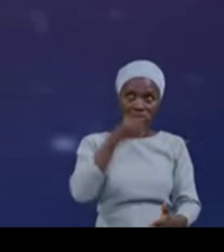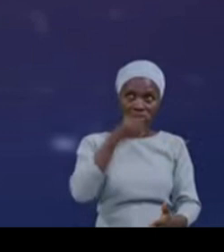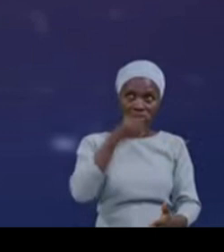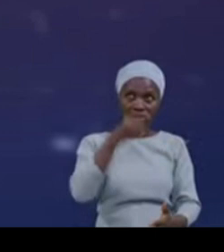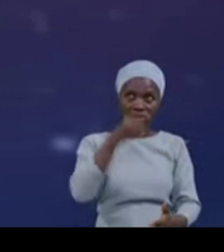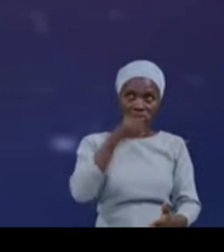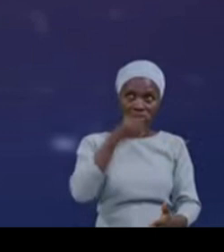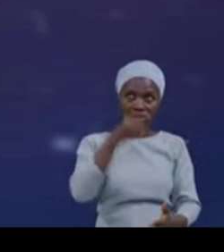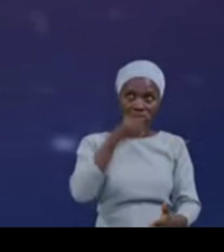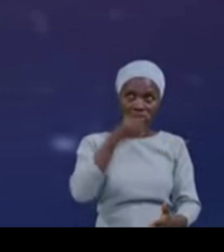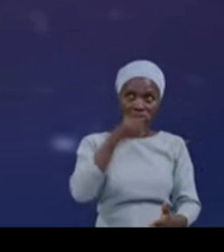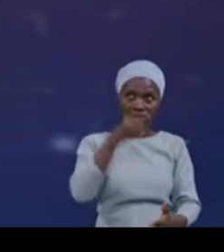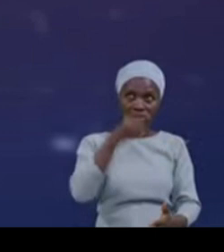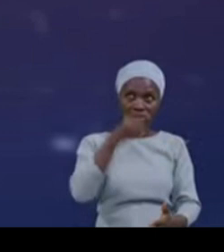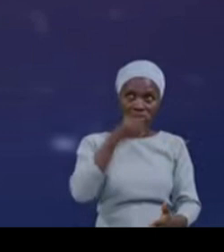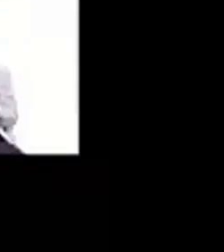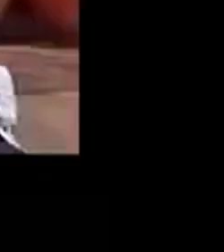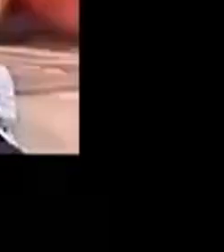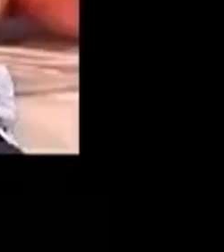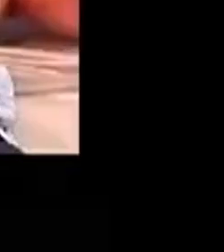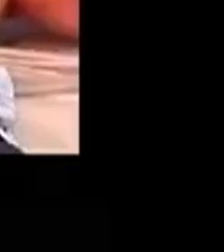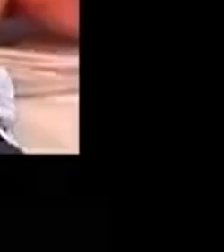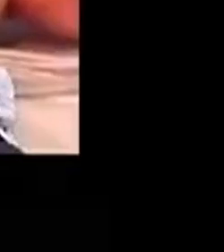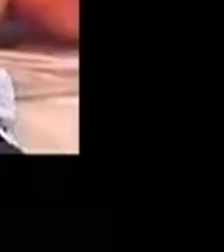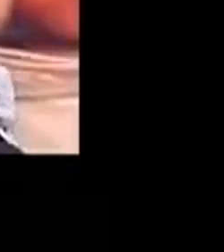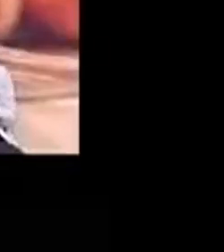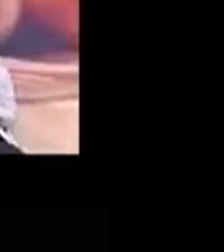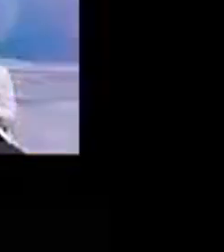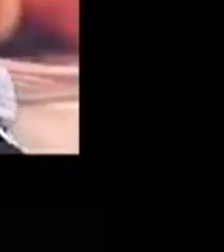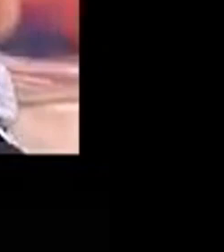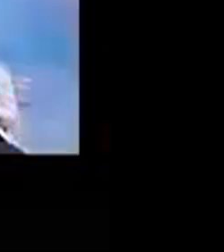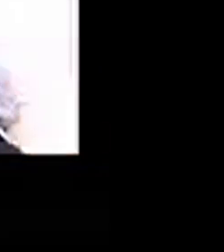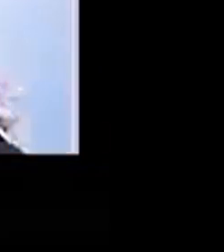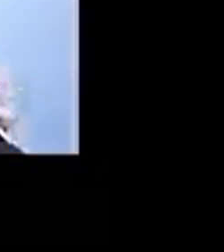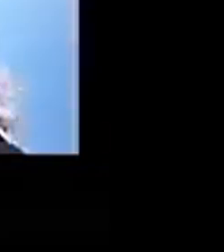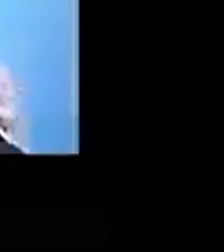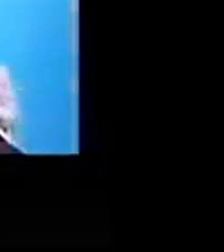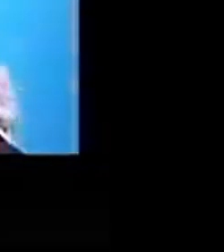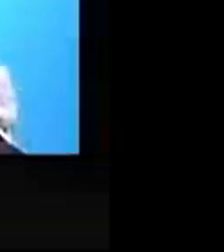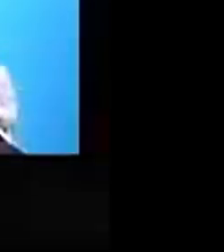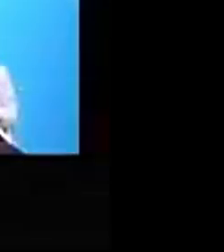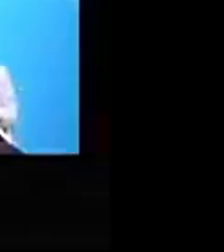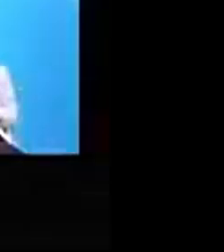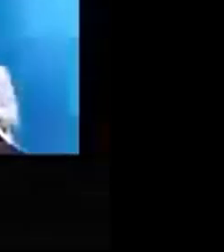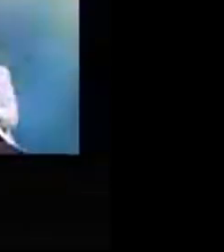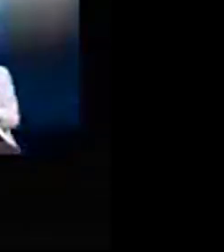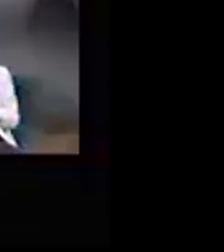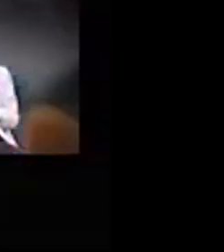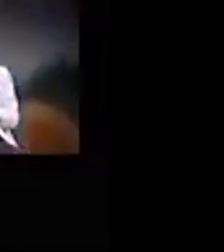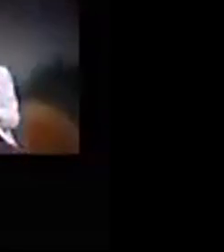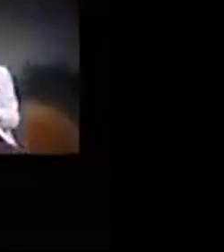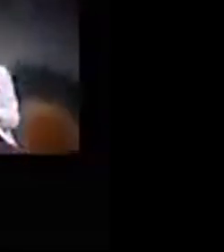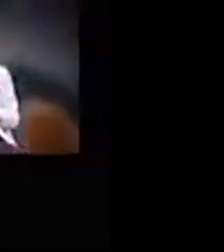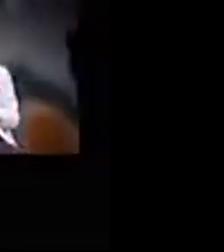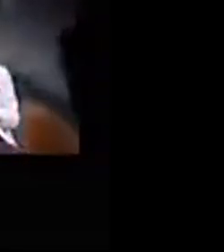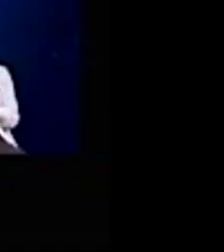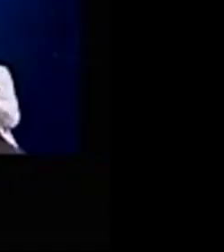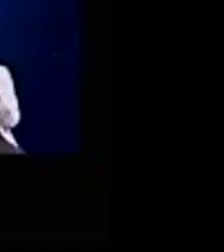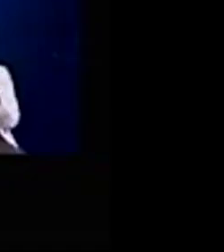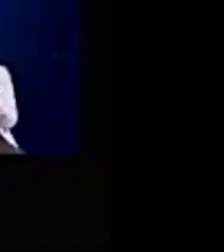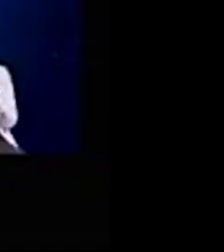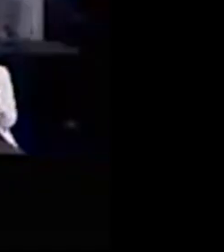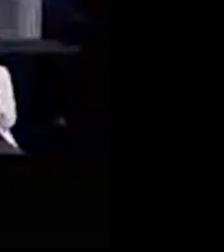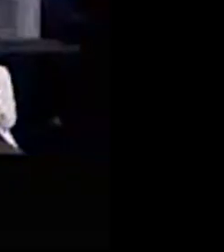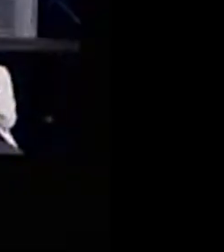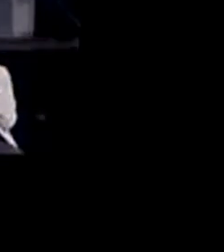and healing continued. Look at verse 43. In verse 43, and fear